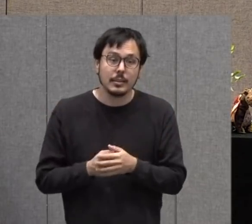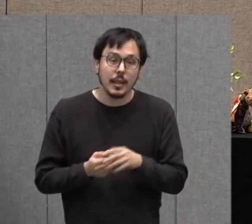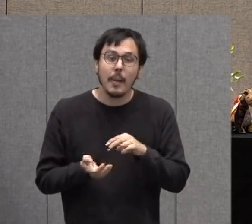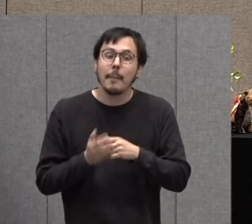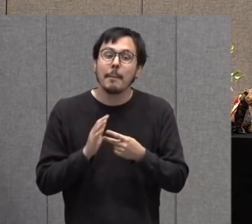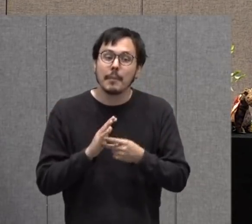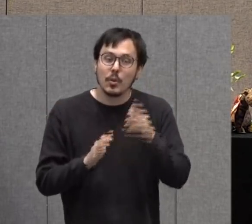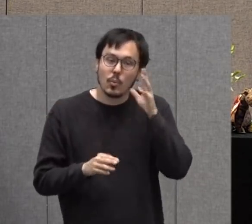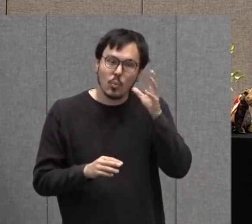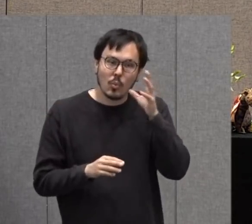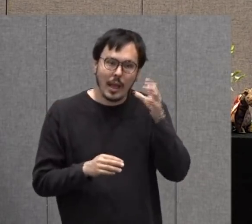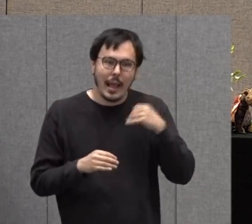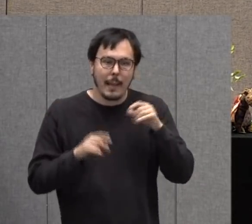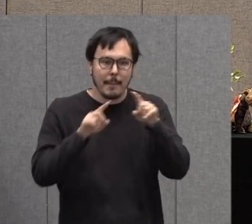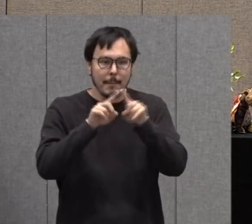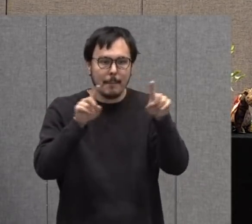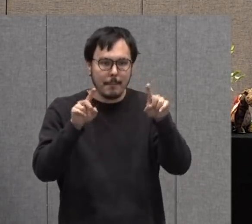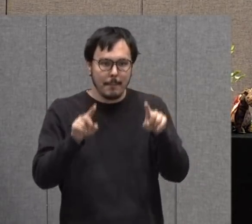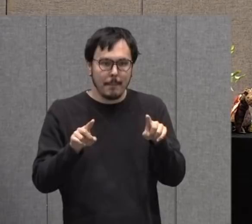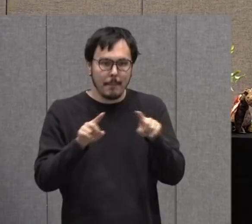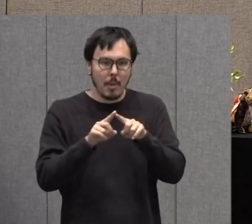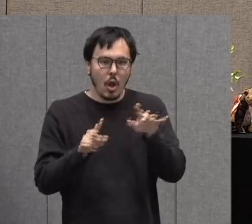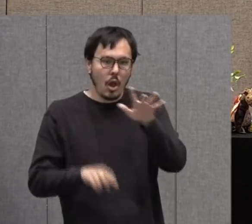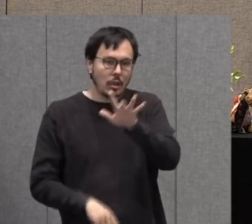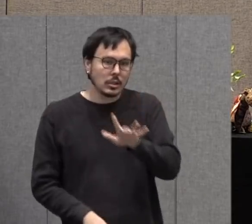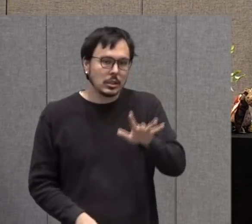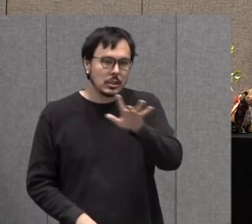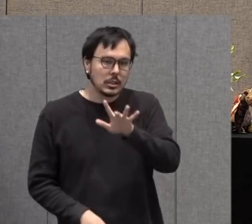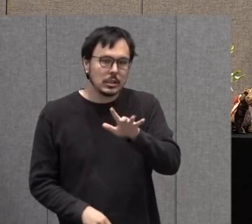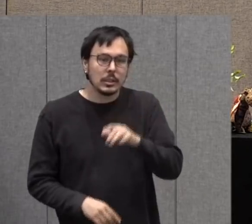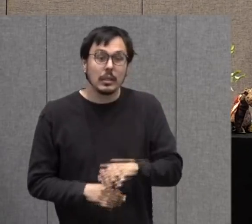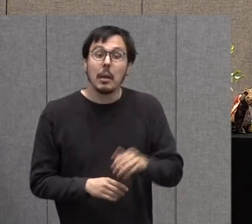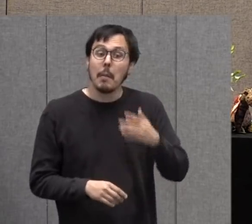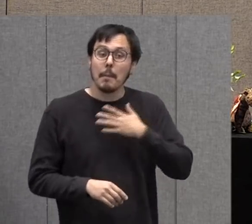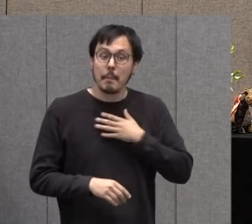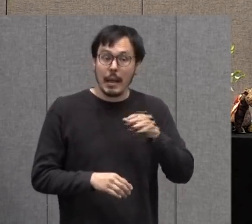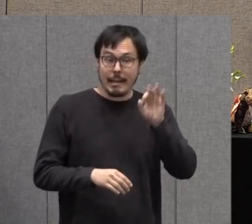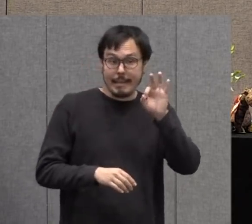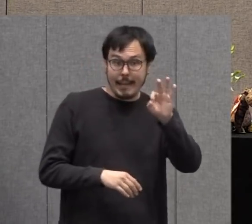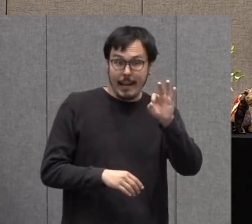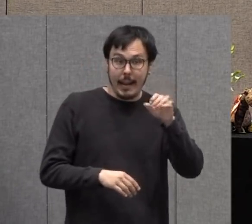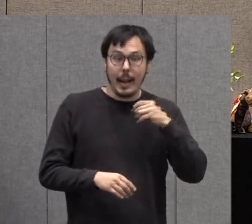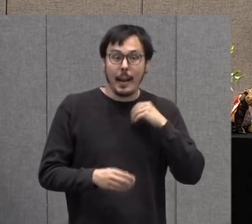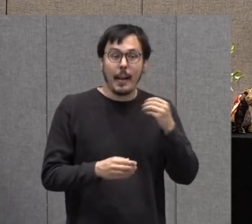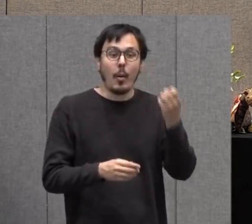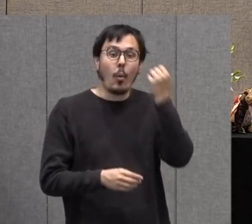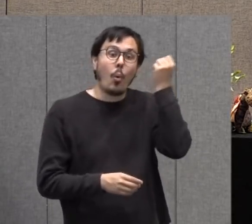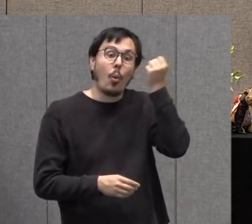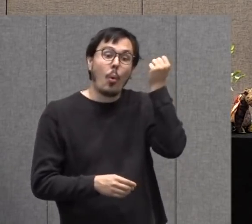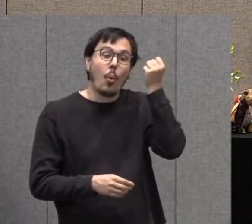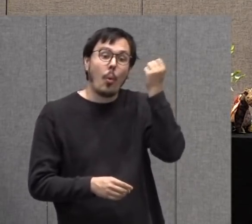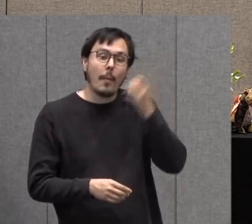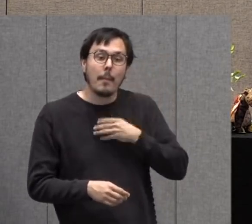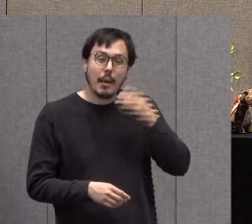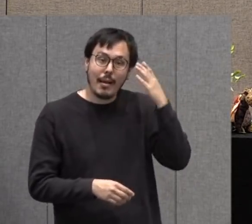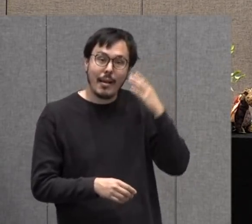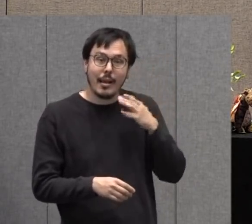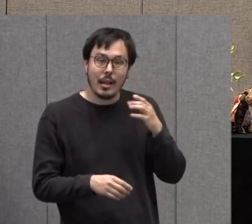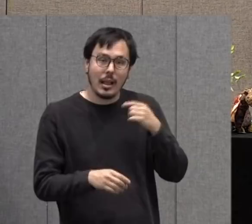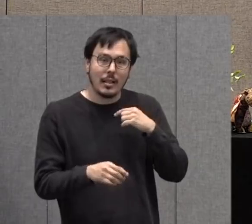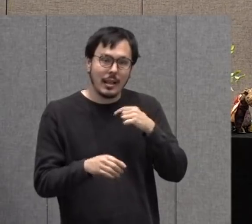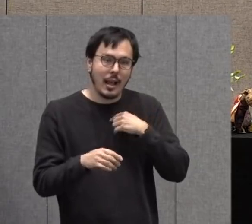a box. So I put 9 in my head and I can just put dots until it adds up to